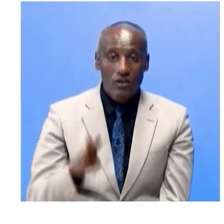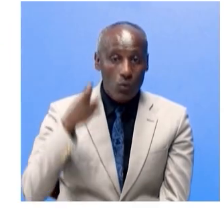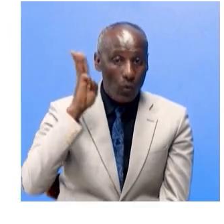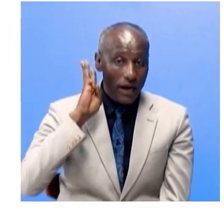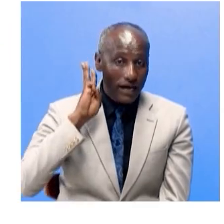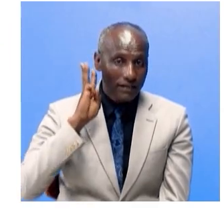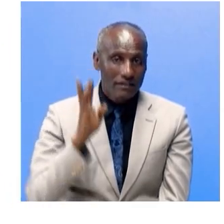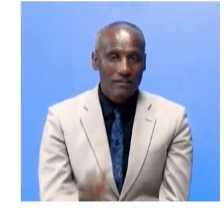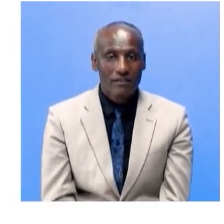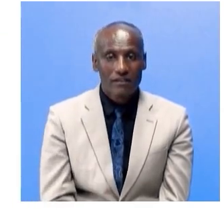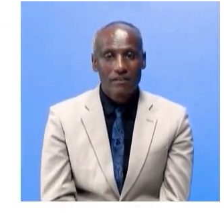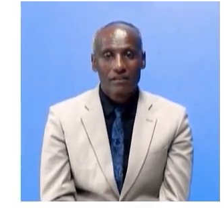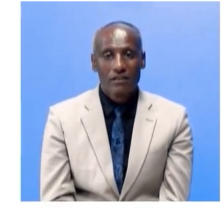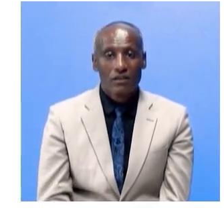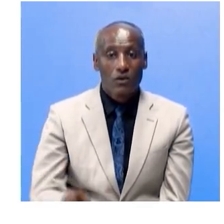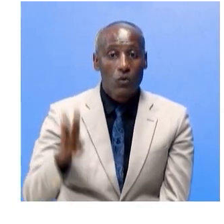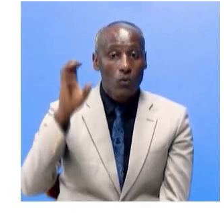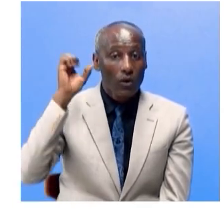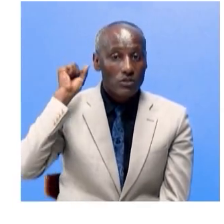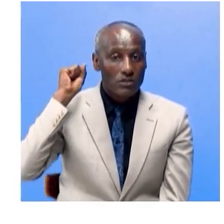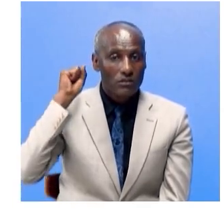were, and